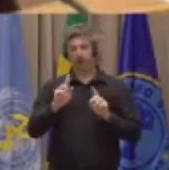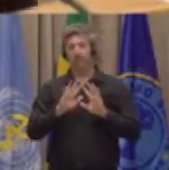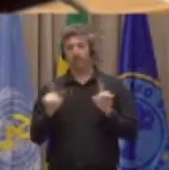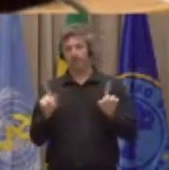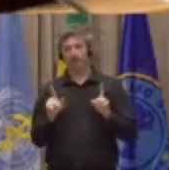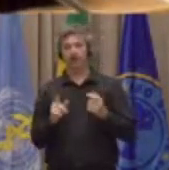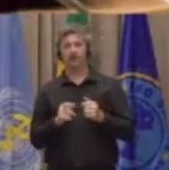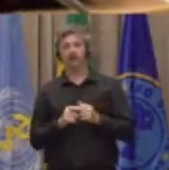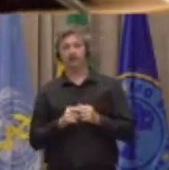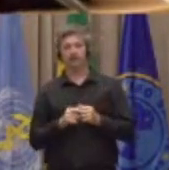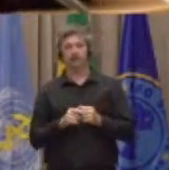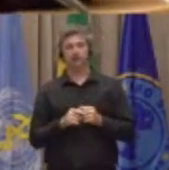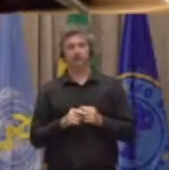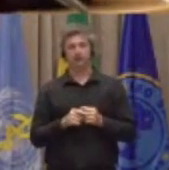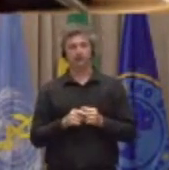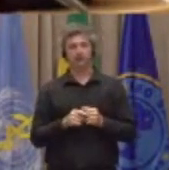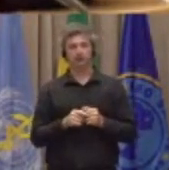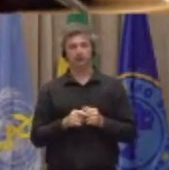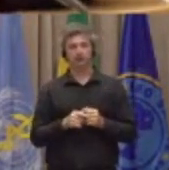of effort is